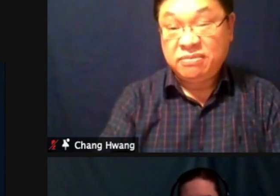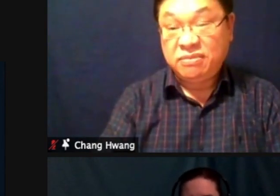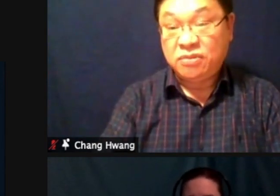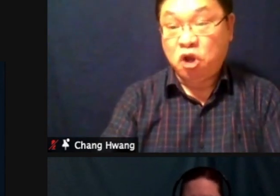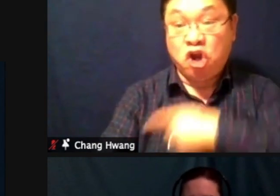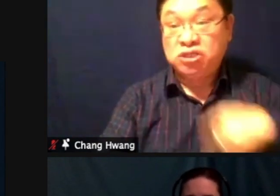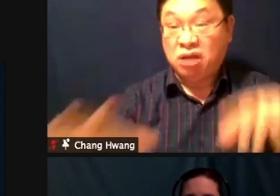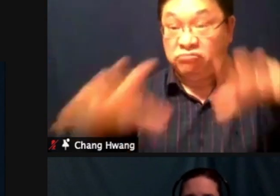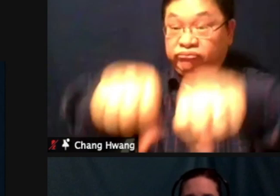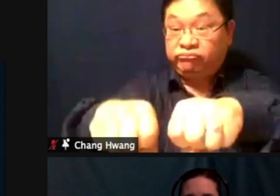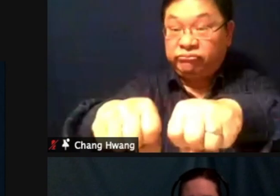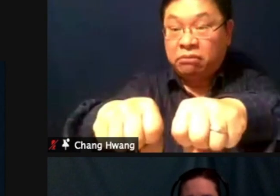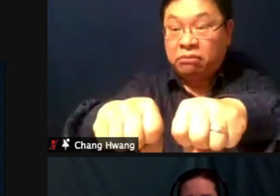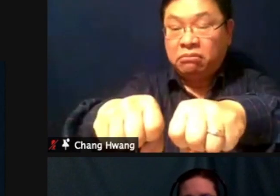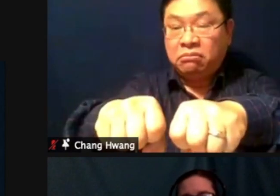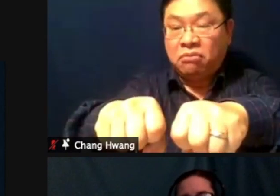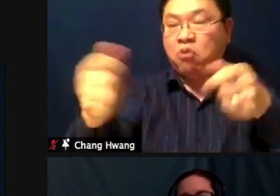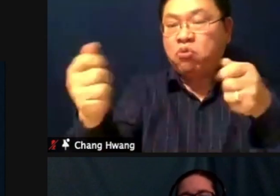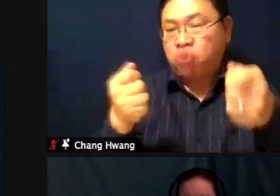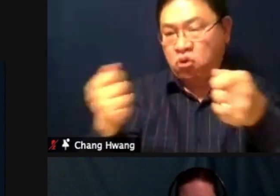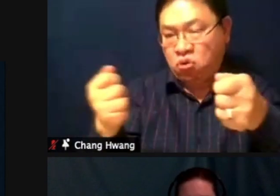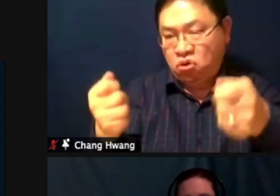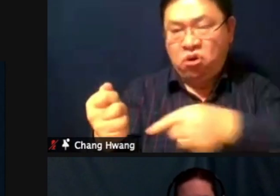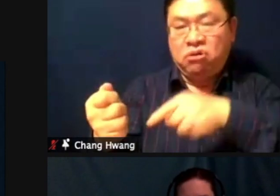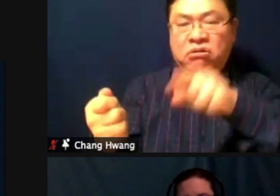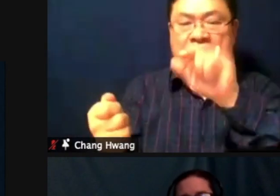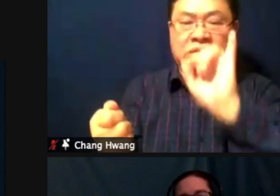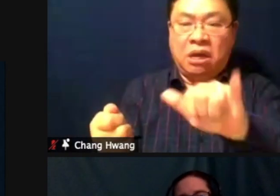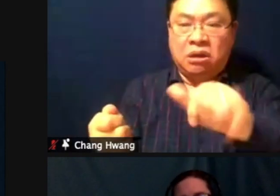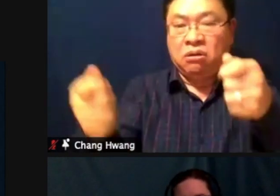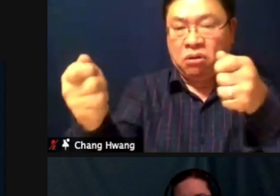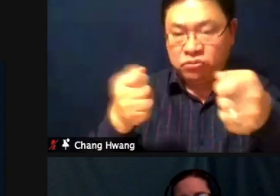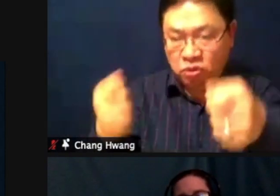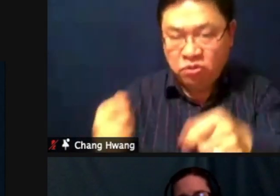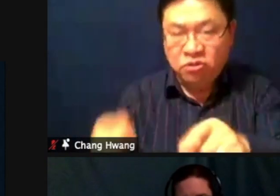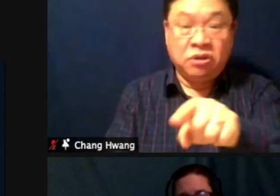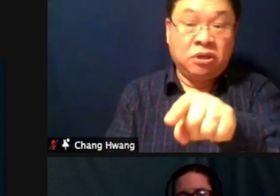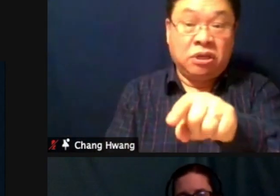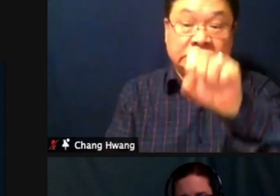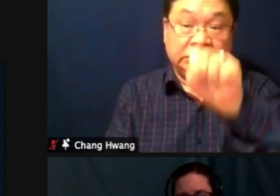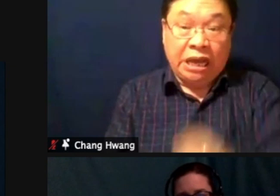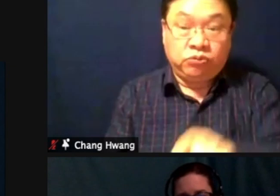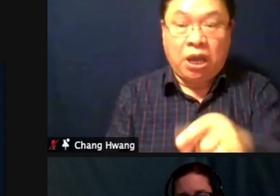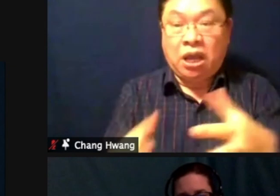38th parallel. This area was taken over, the control